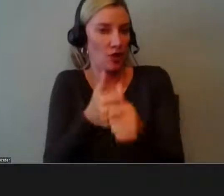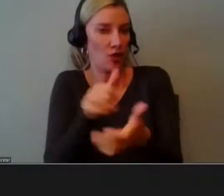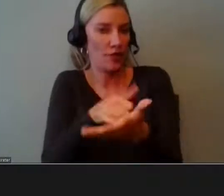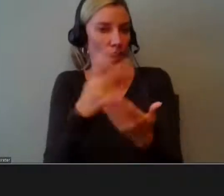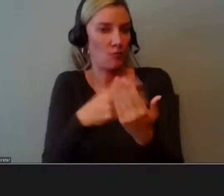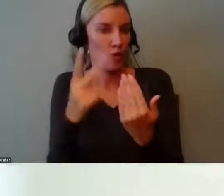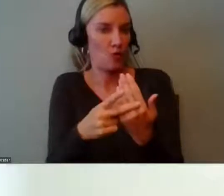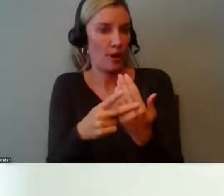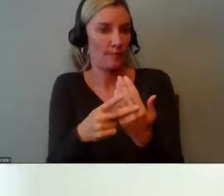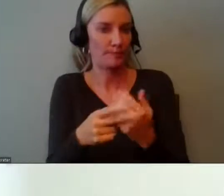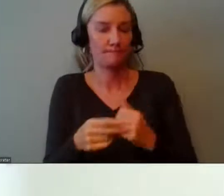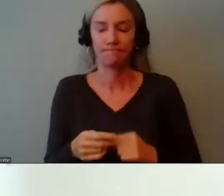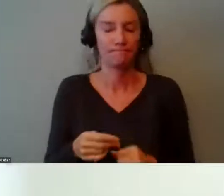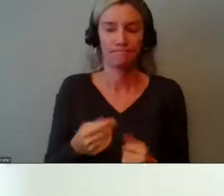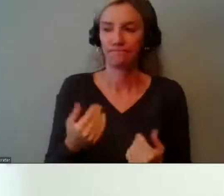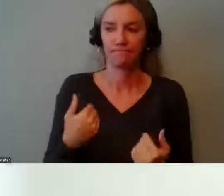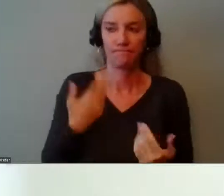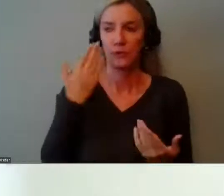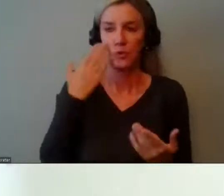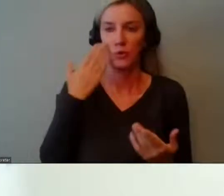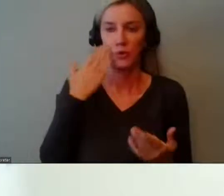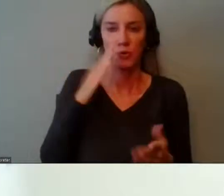No, I do not, Dave.